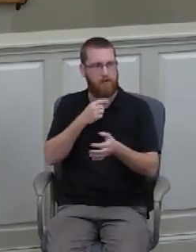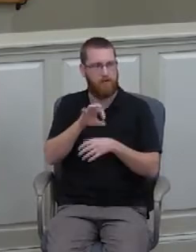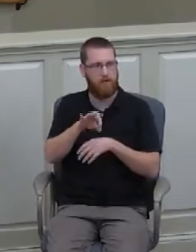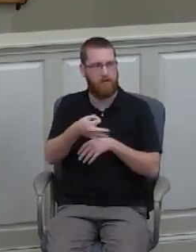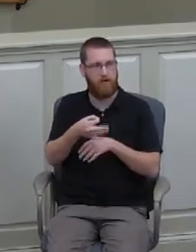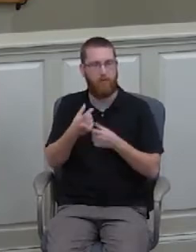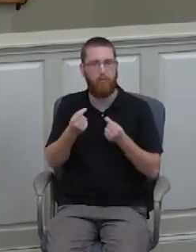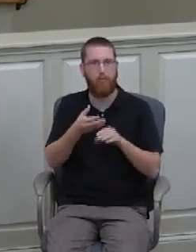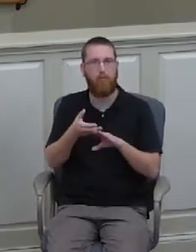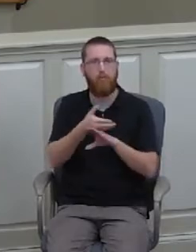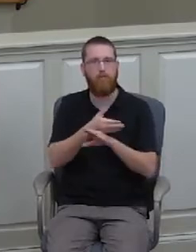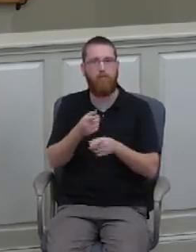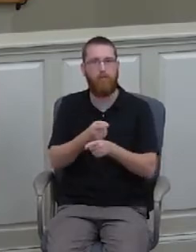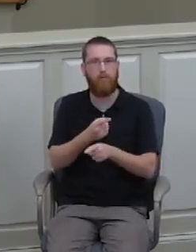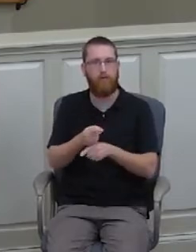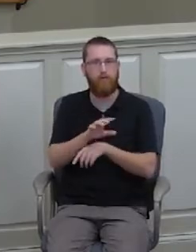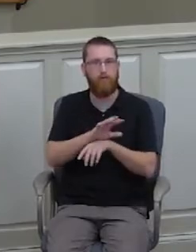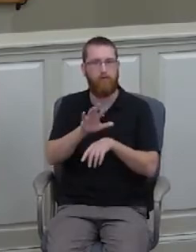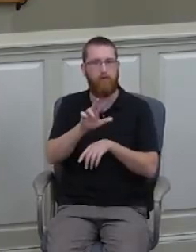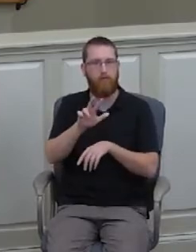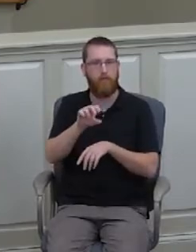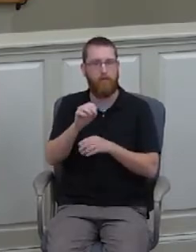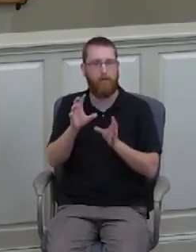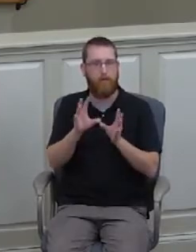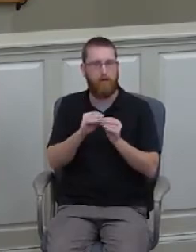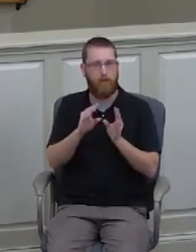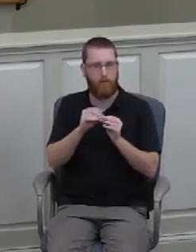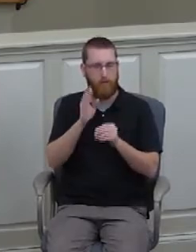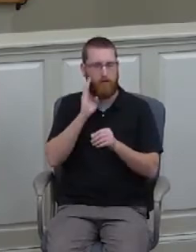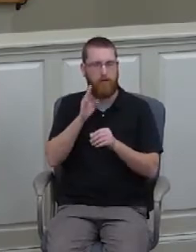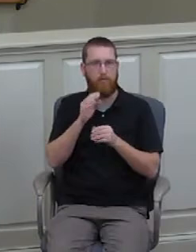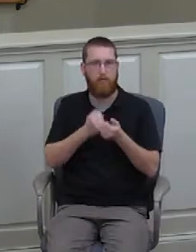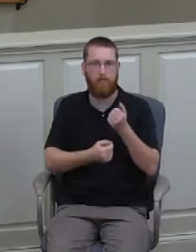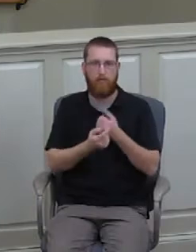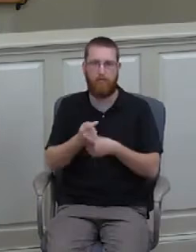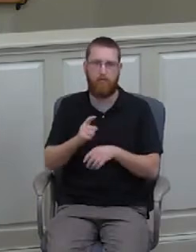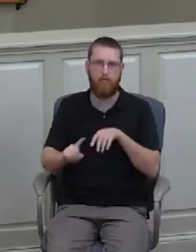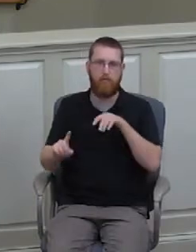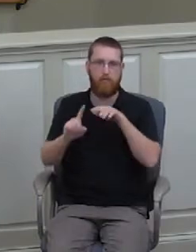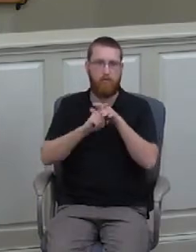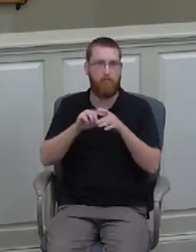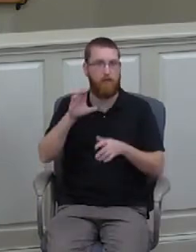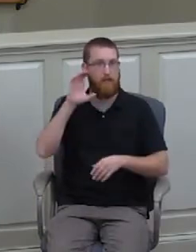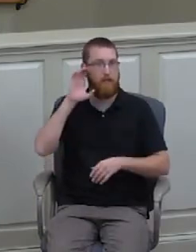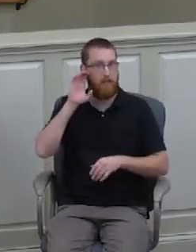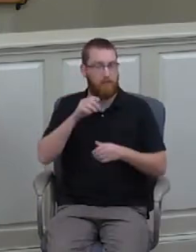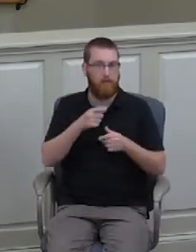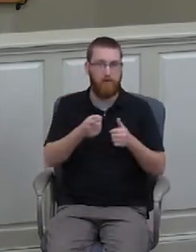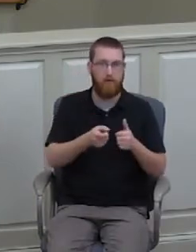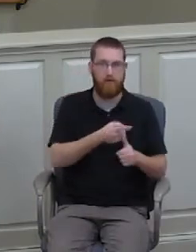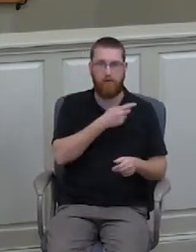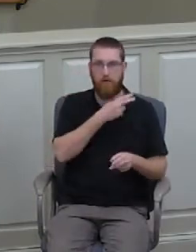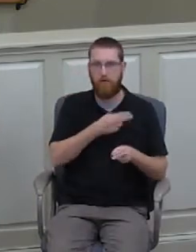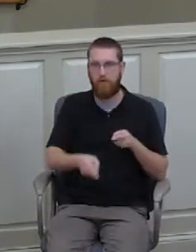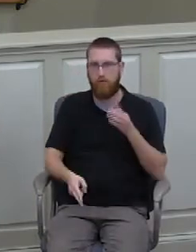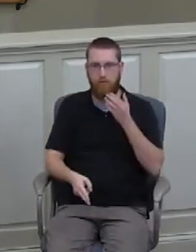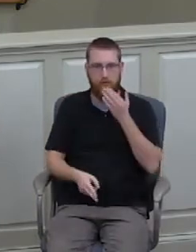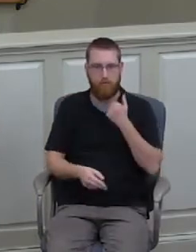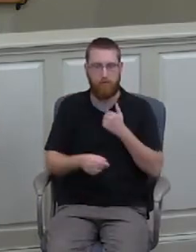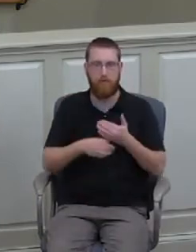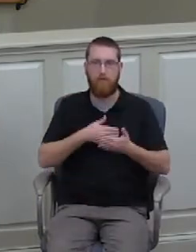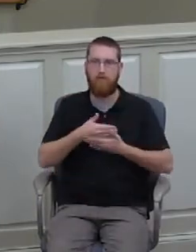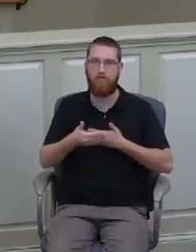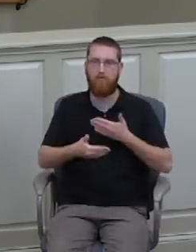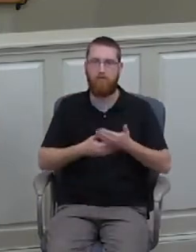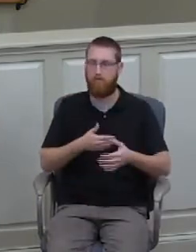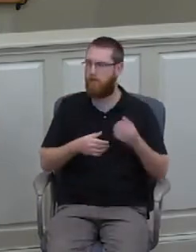before the regular 5:30 meeting. So it'll be an item that if people show up to listen to, it'll be first, and it'll be real short and sweet, and we can get this thing moving. I